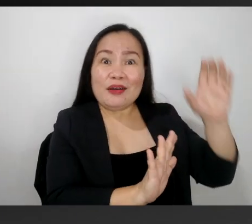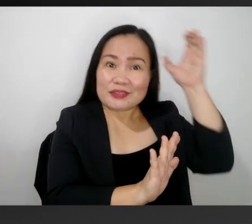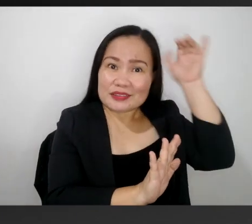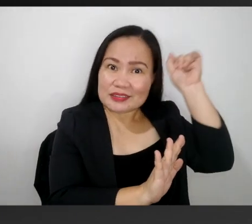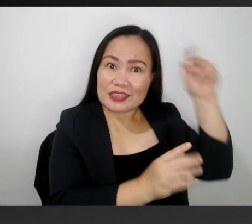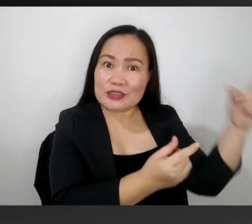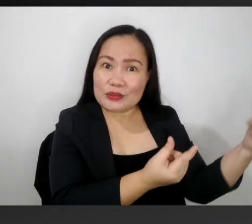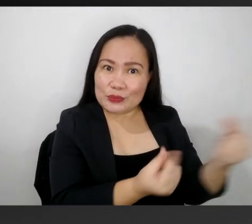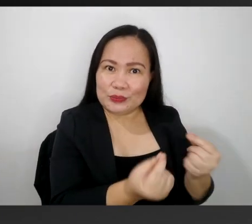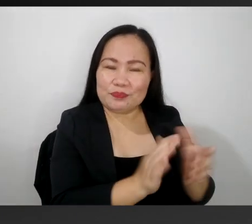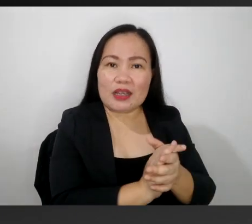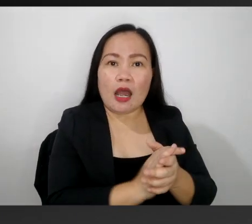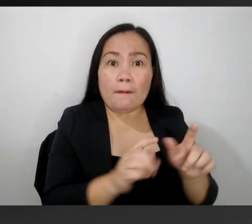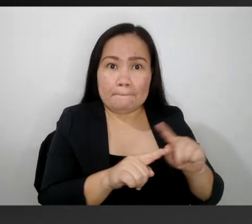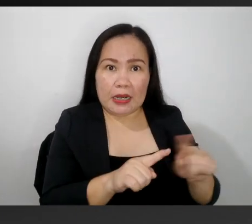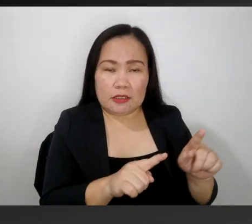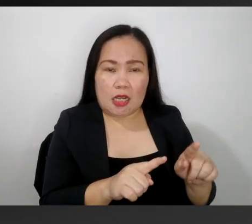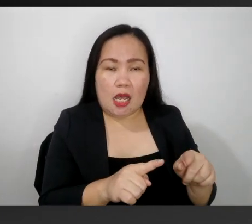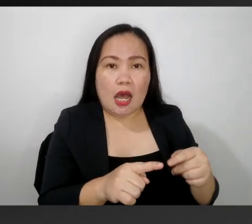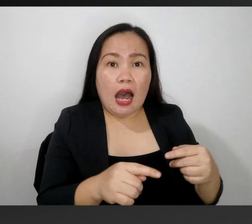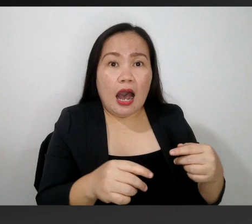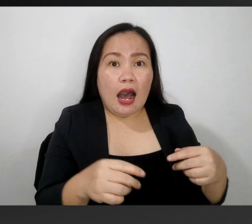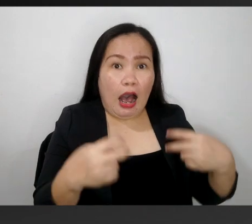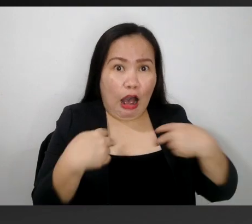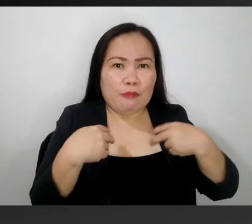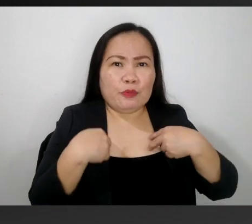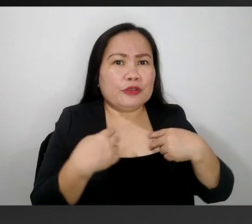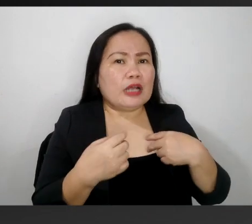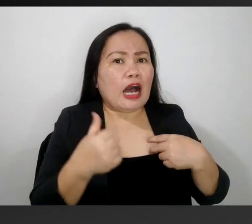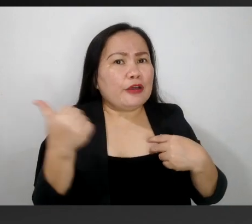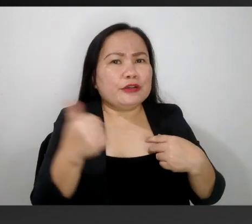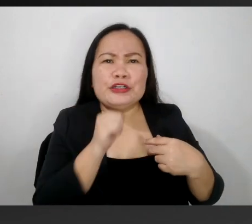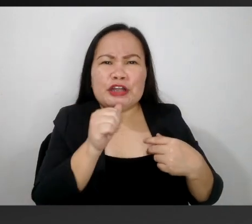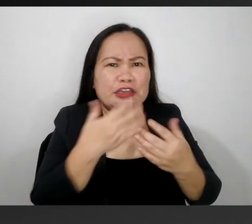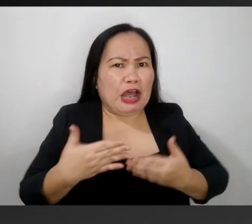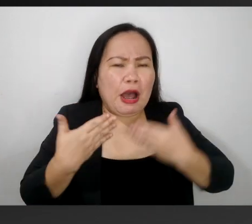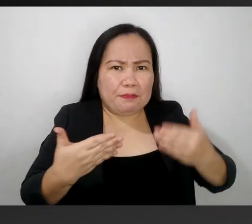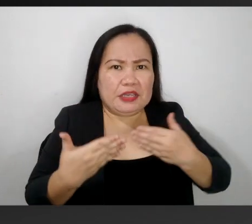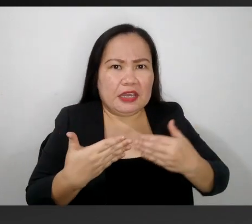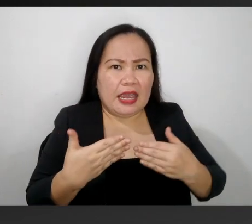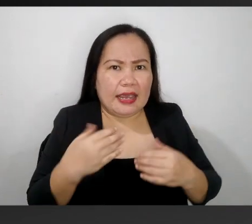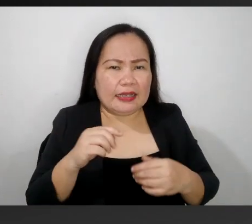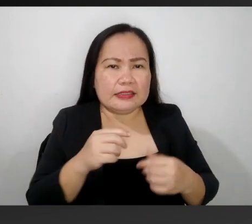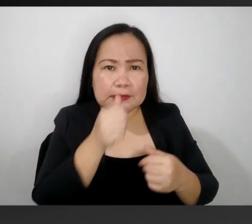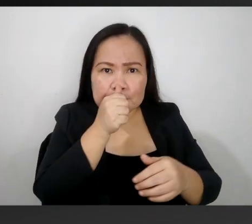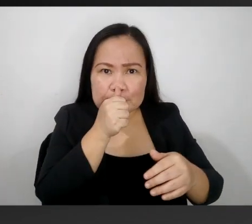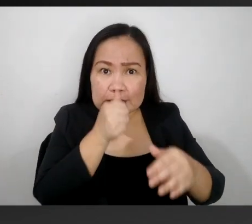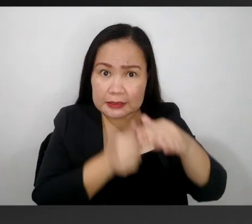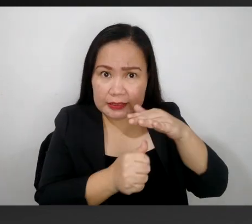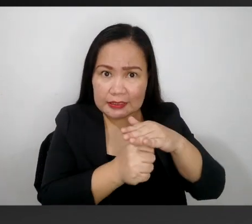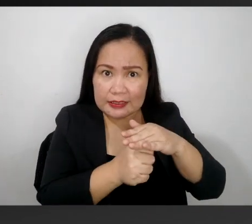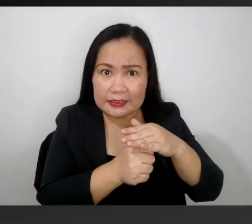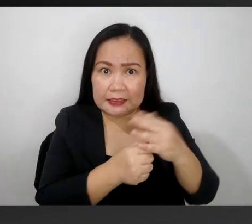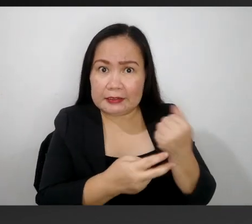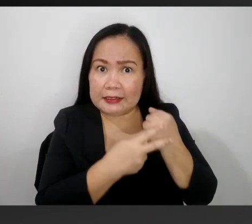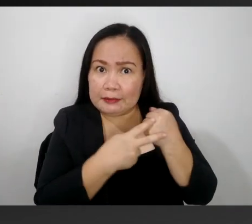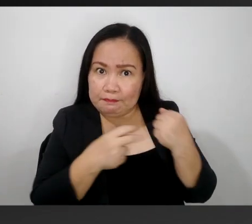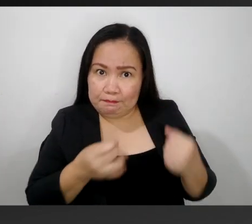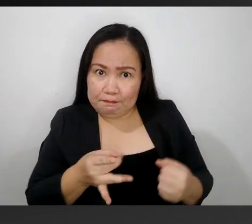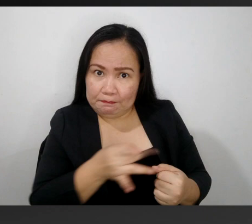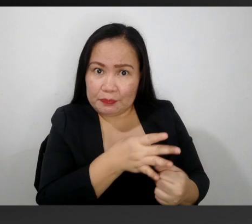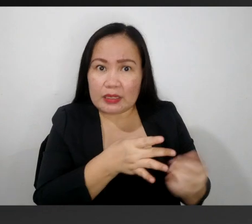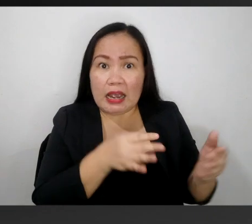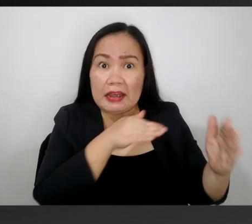but unbeknownst to him, many were also unhappy and secretly harbored resentment against him.